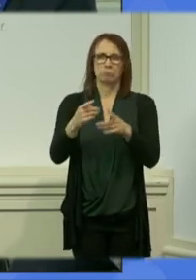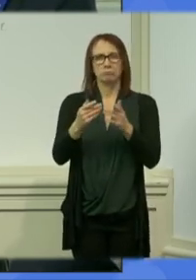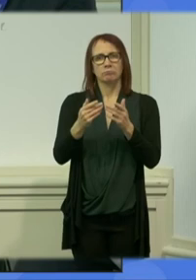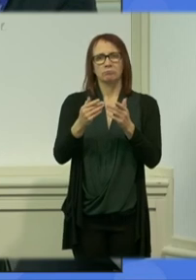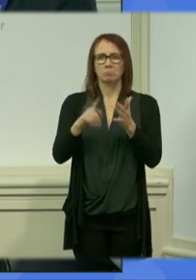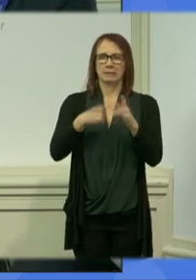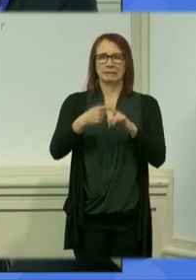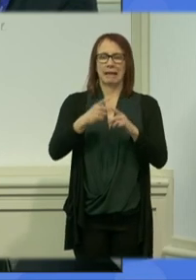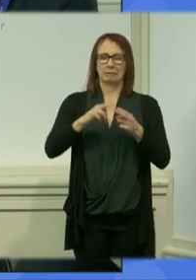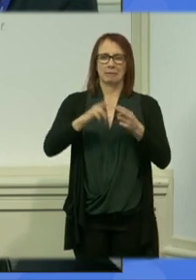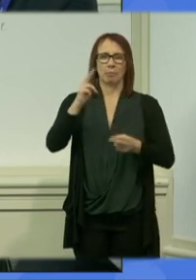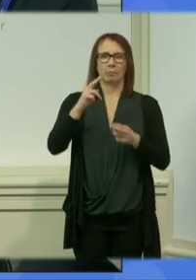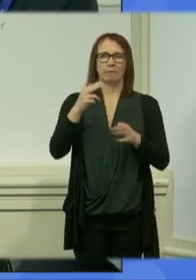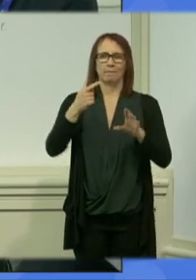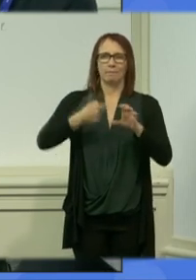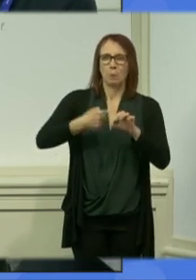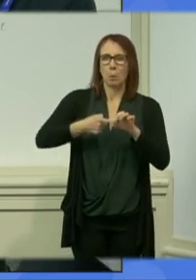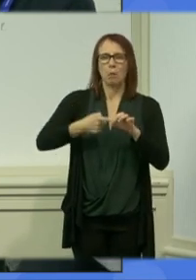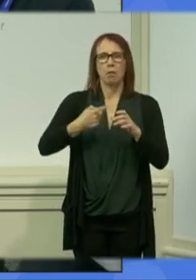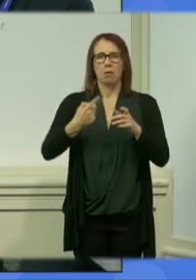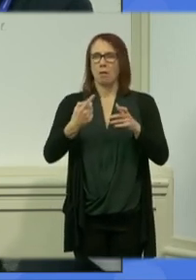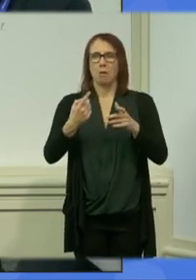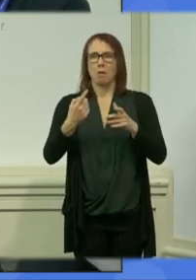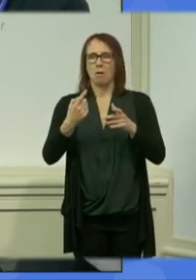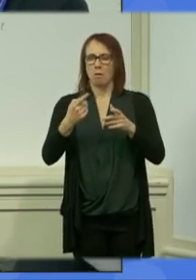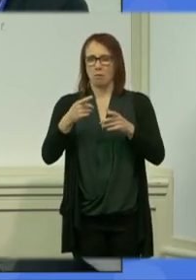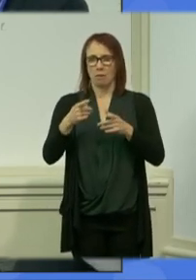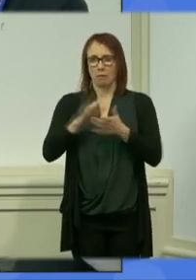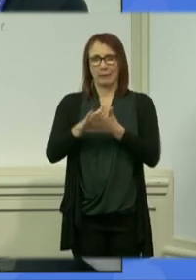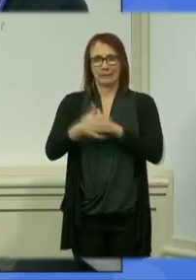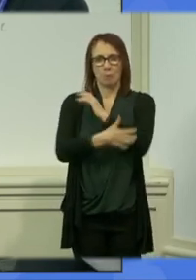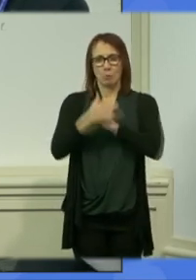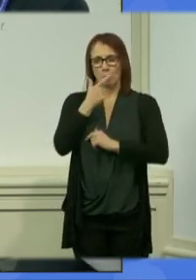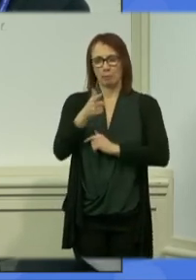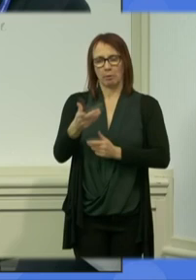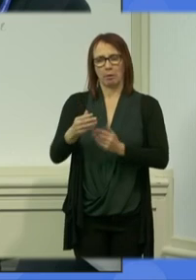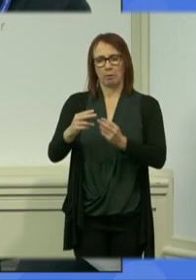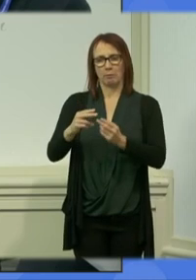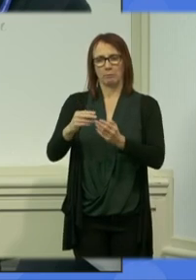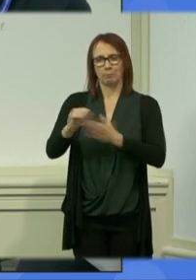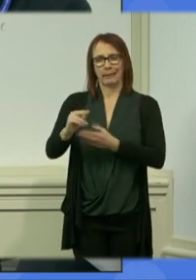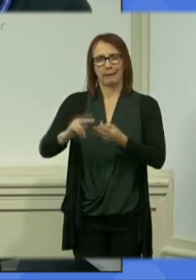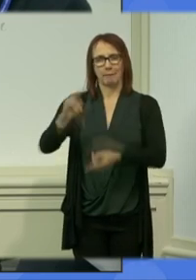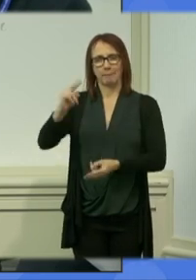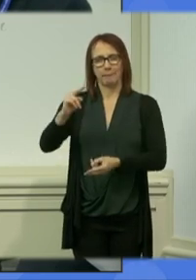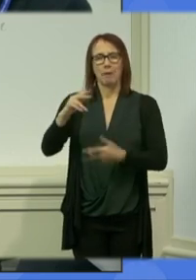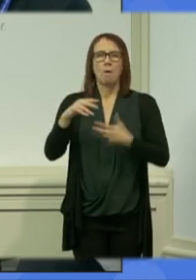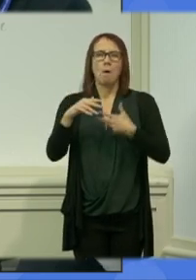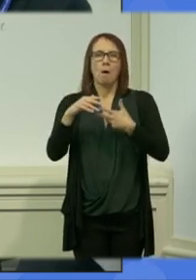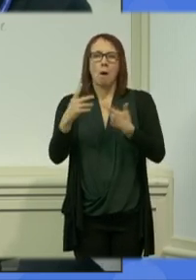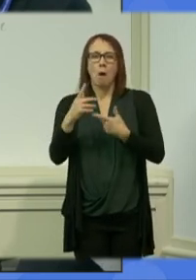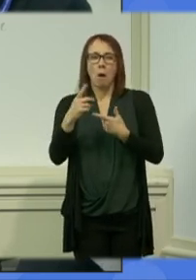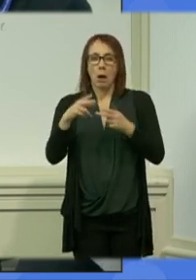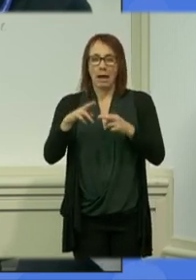on fuel or on pollution, will that actually raise costs for poorer people? Not only that, but also thinking, could you have other